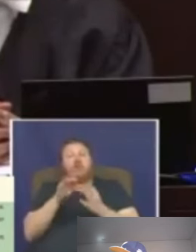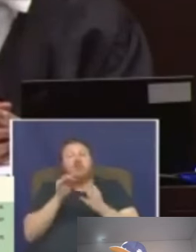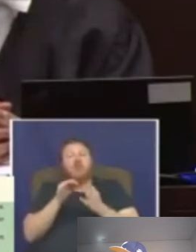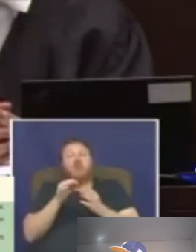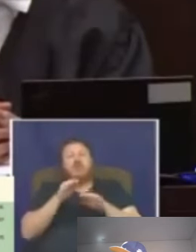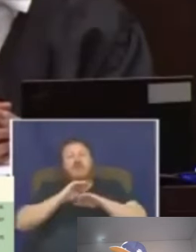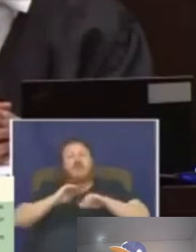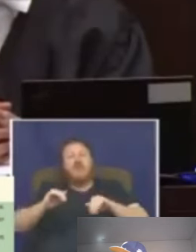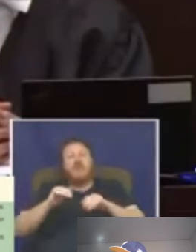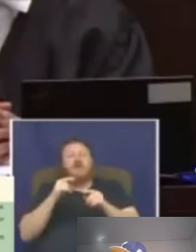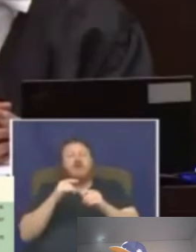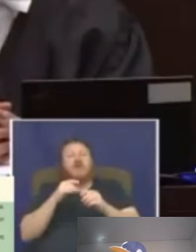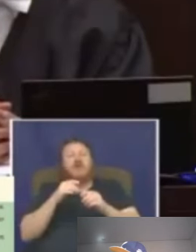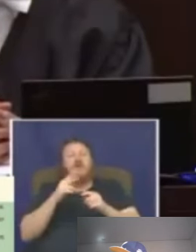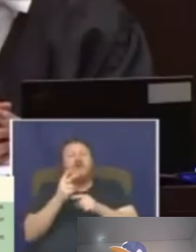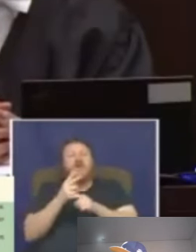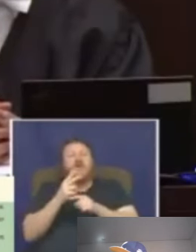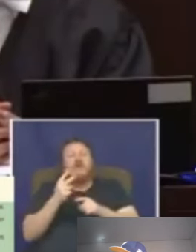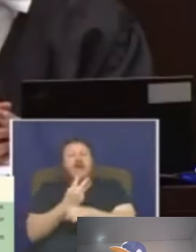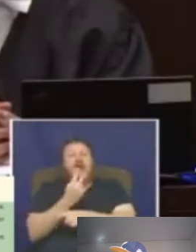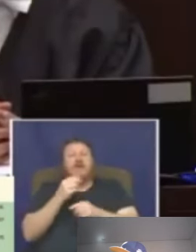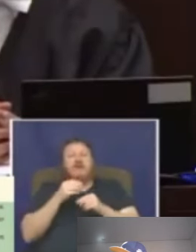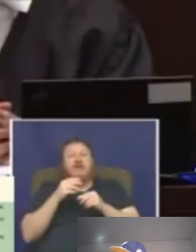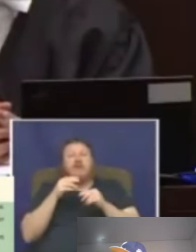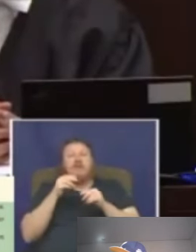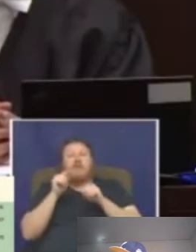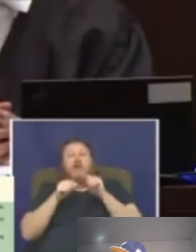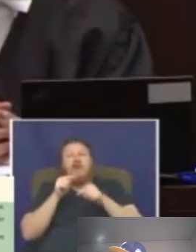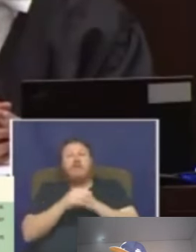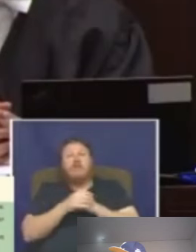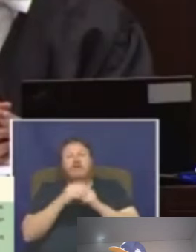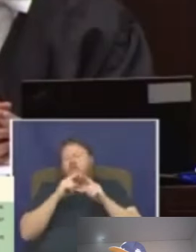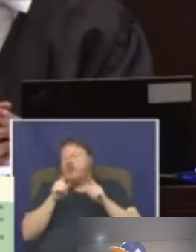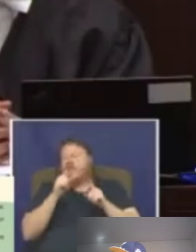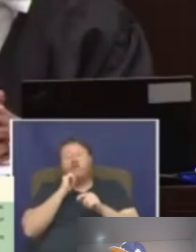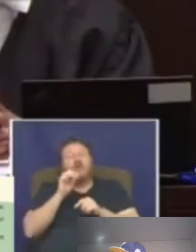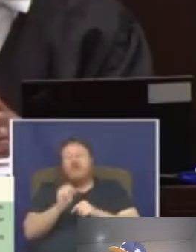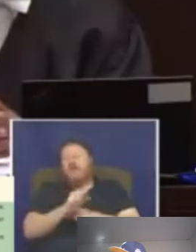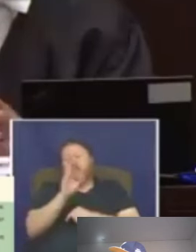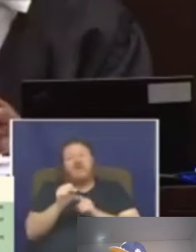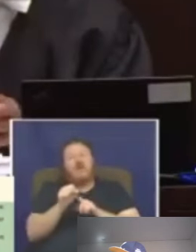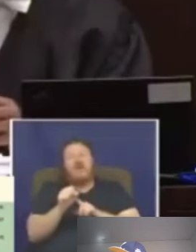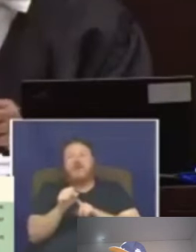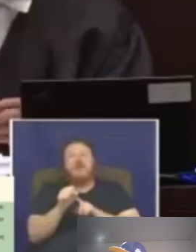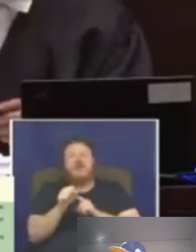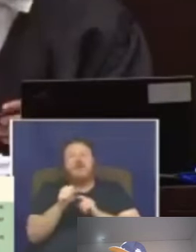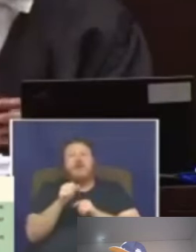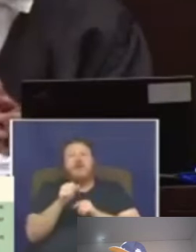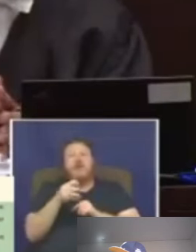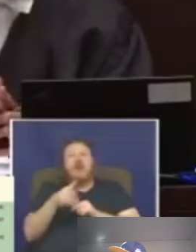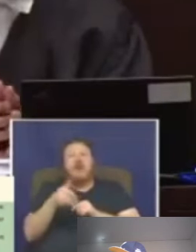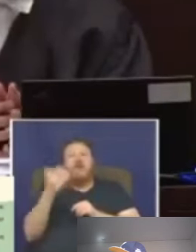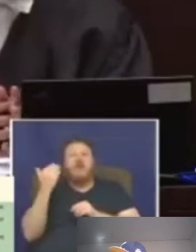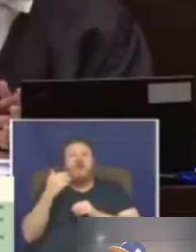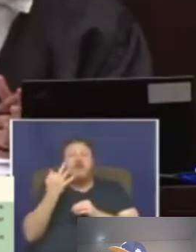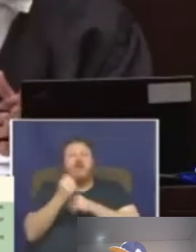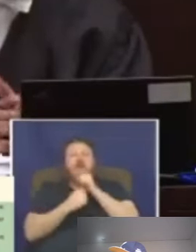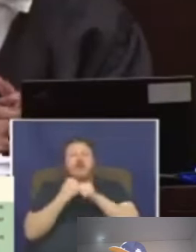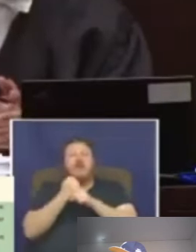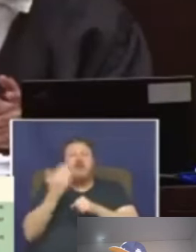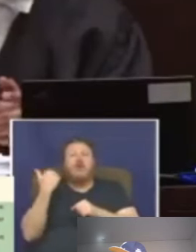division, and blame. So many countries, but not South Africa. We've been here before. 30 years